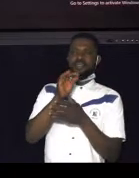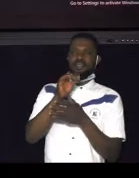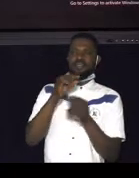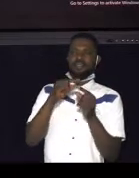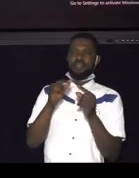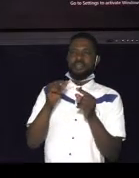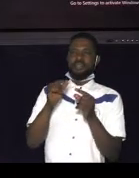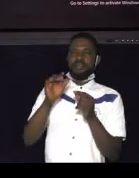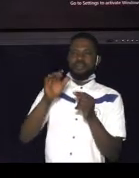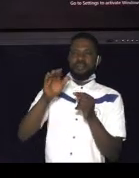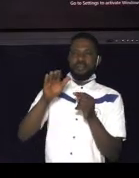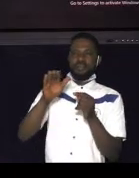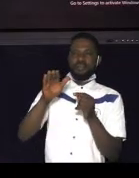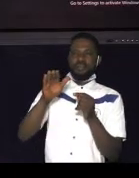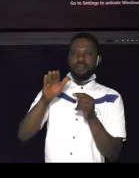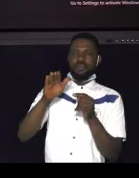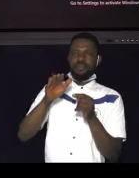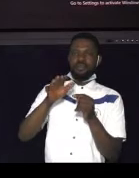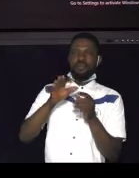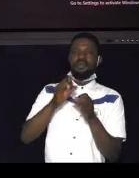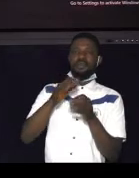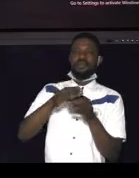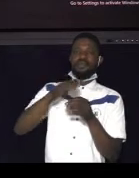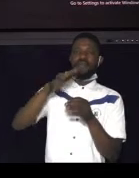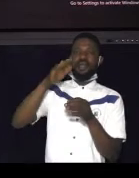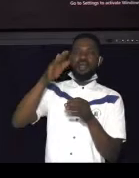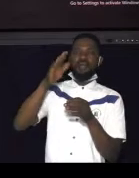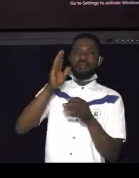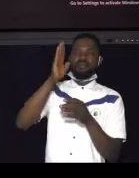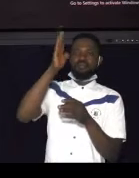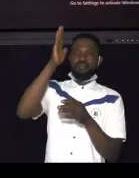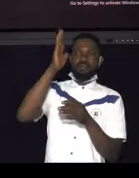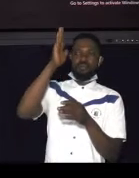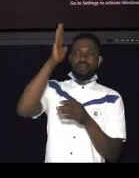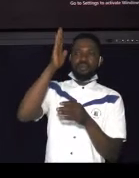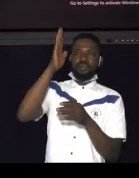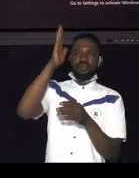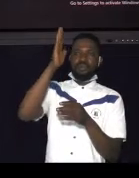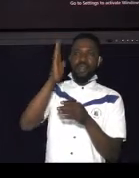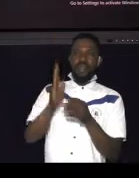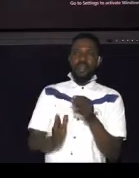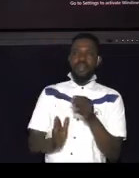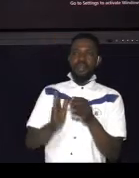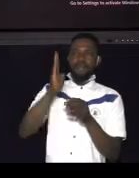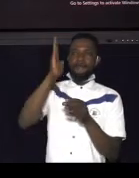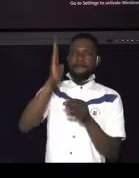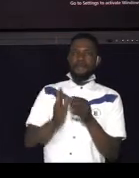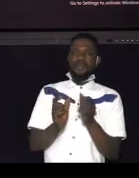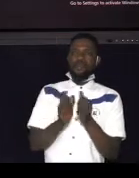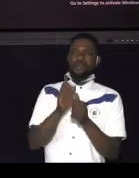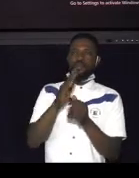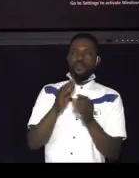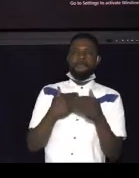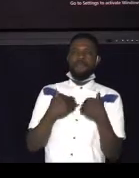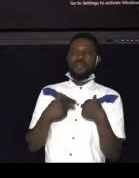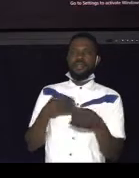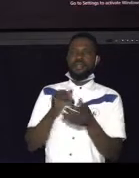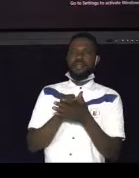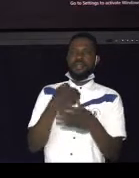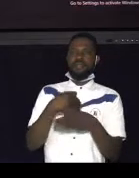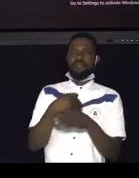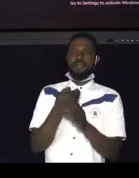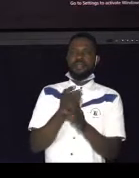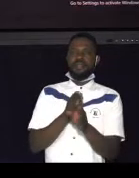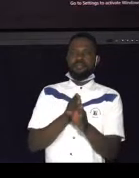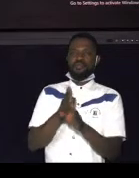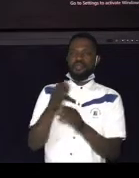degrees. Now, if you raise it high until your hand is now aligned with your body, that forms a straight